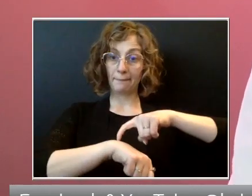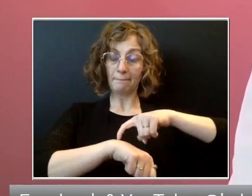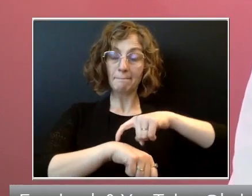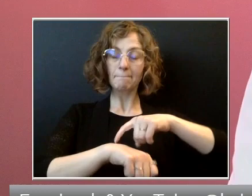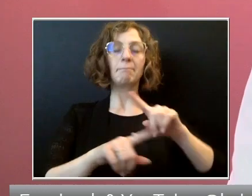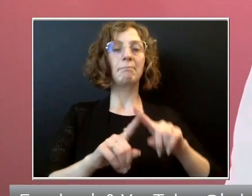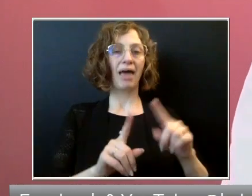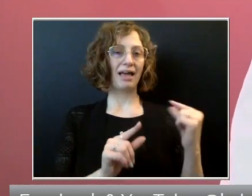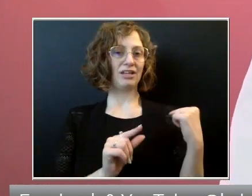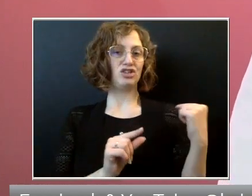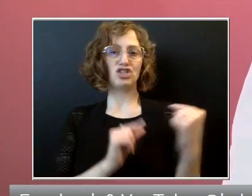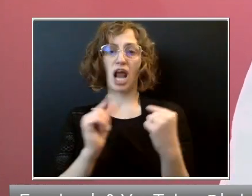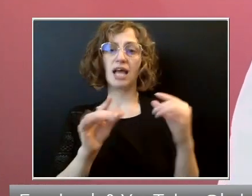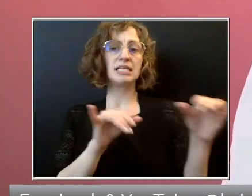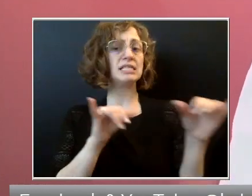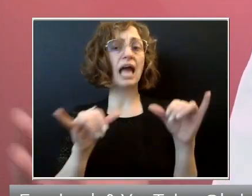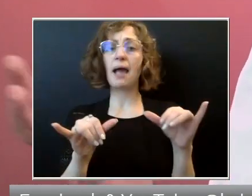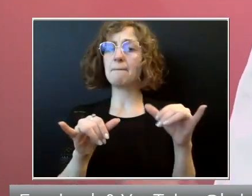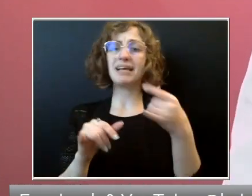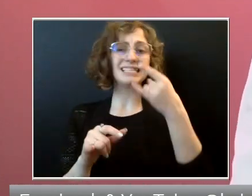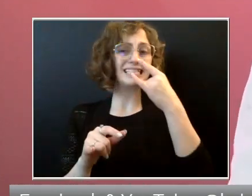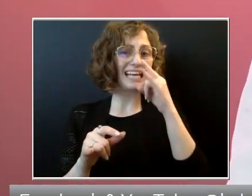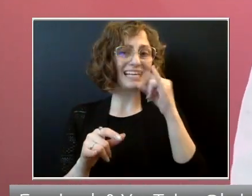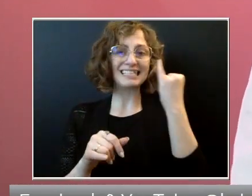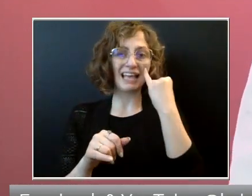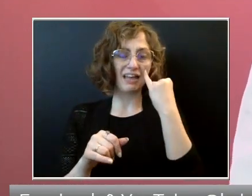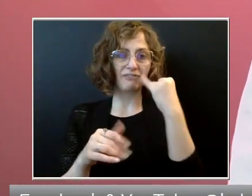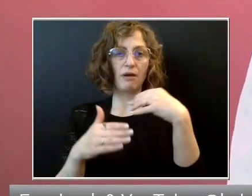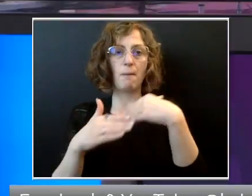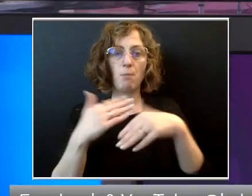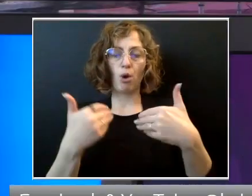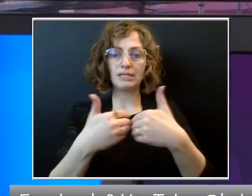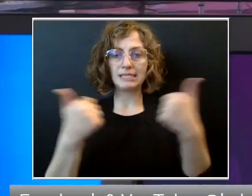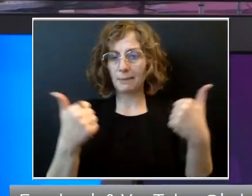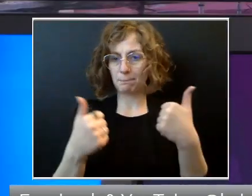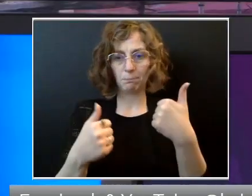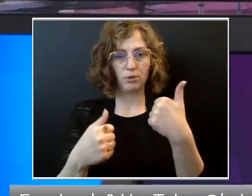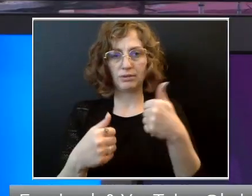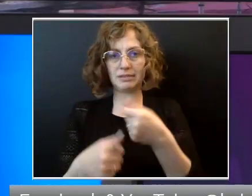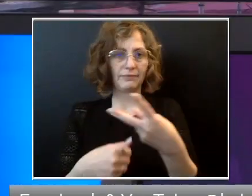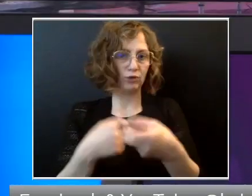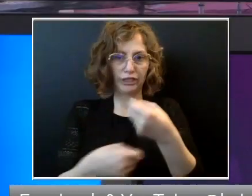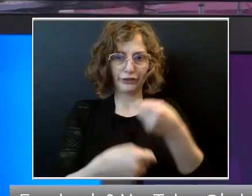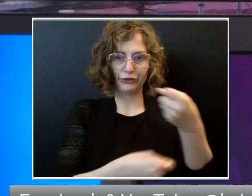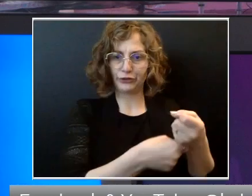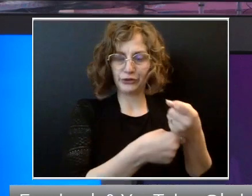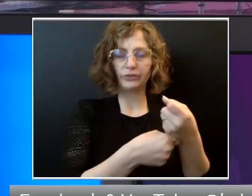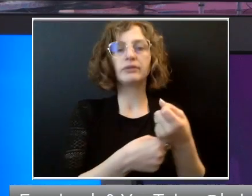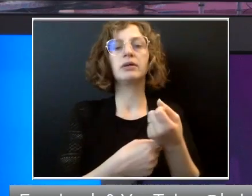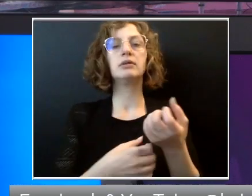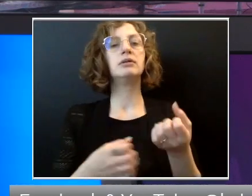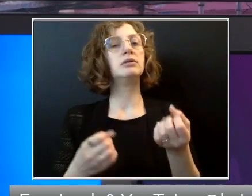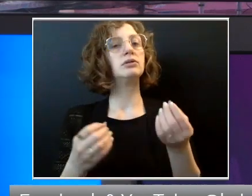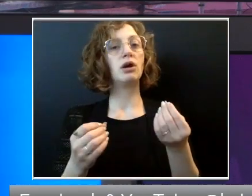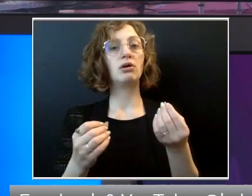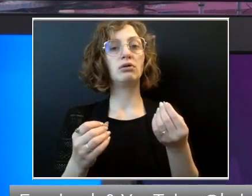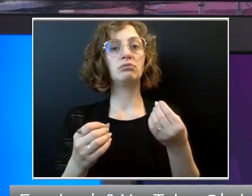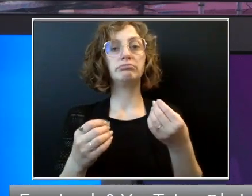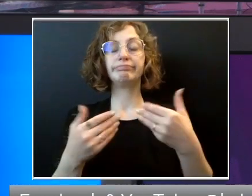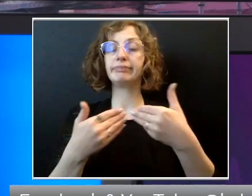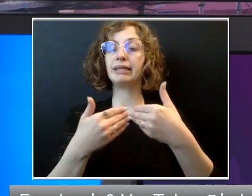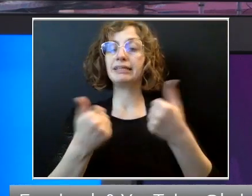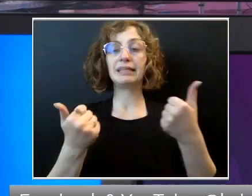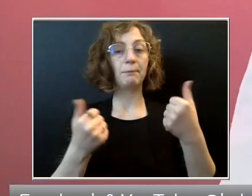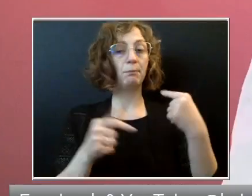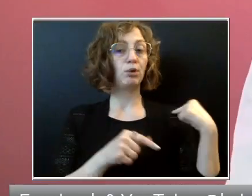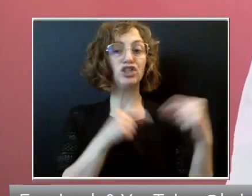that were born 2 or 5 years apart. So they're different kids, different genetic